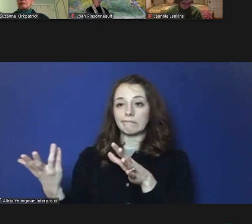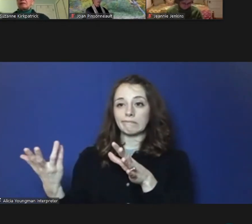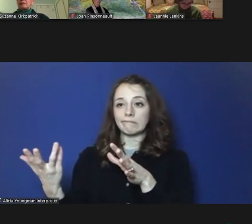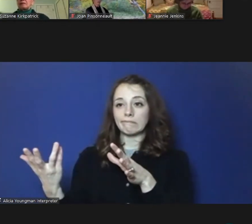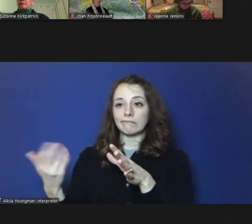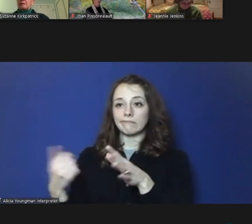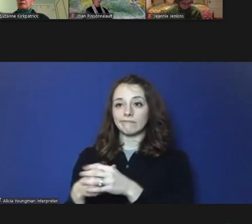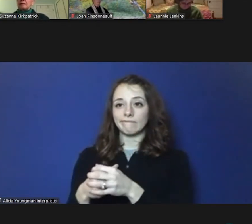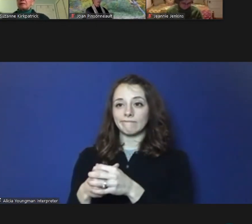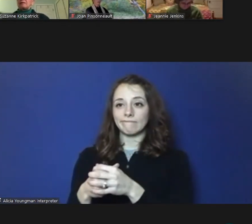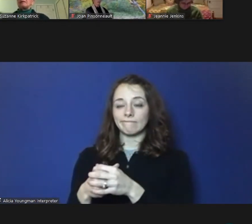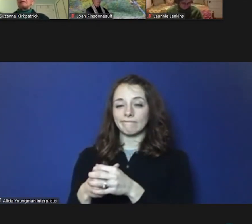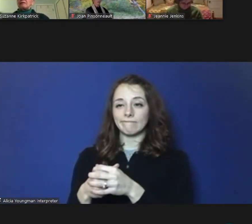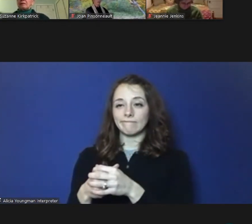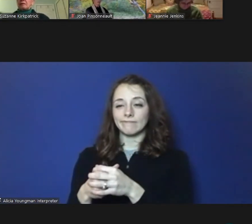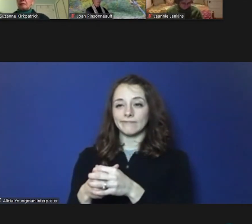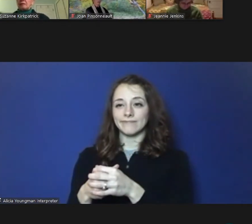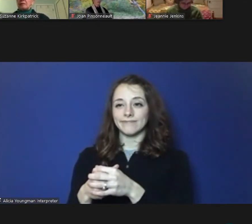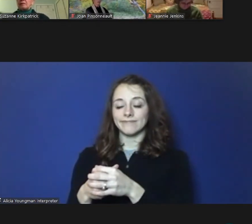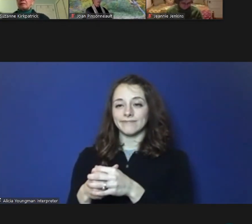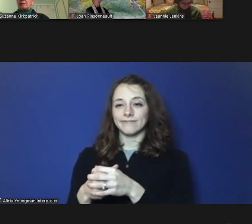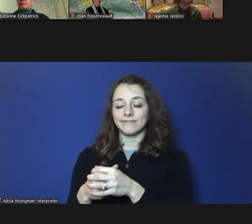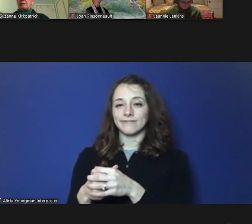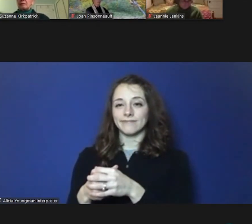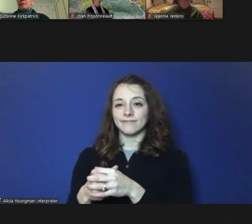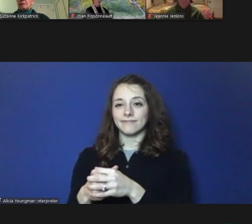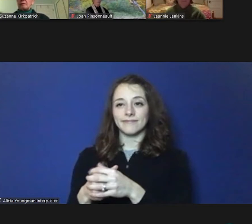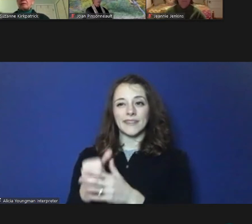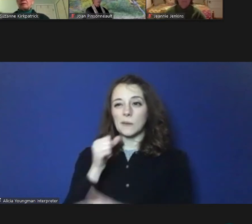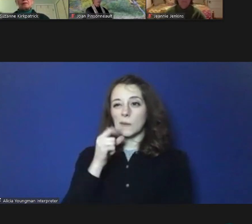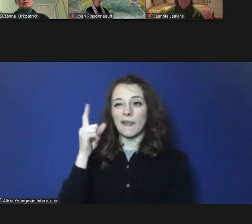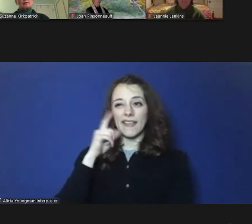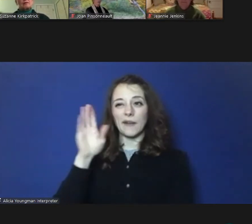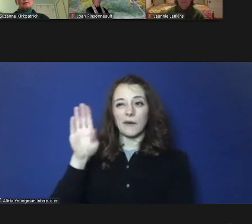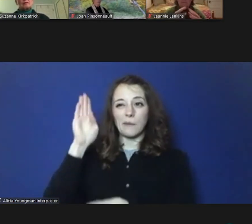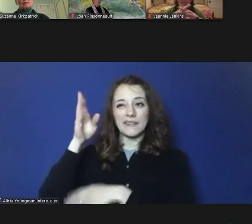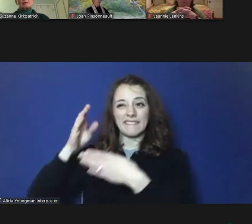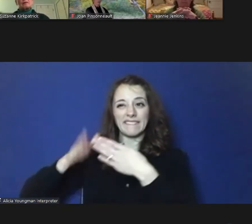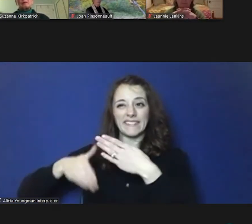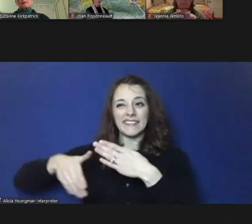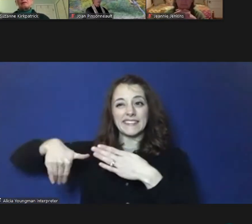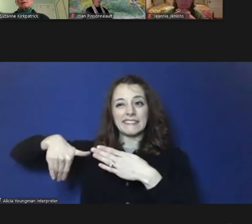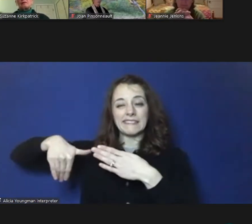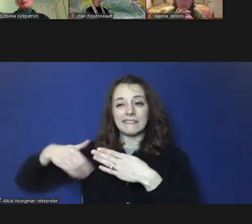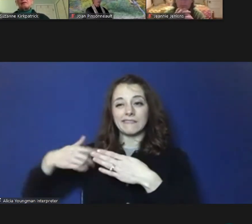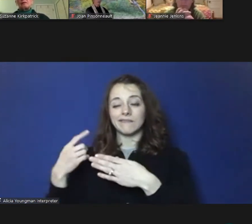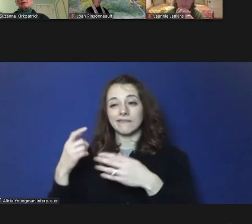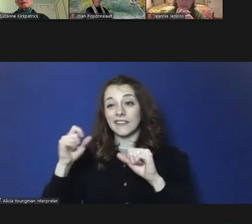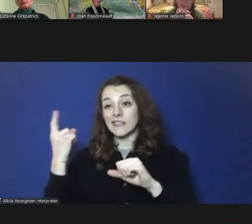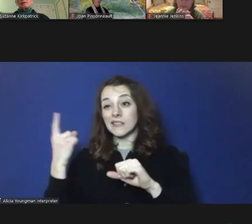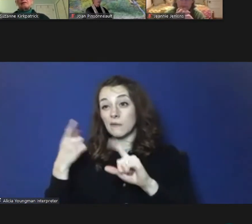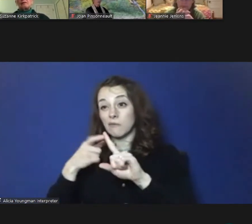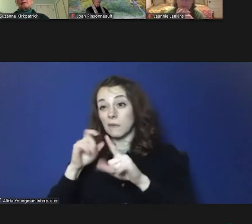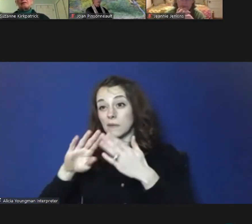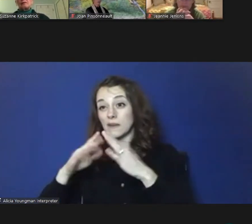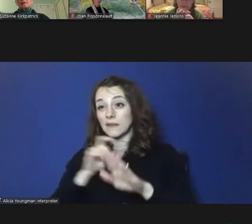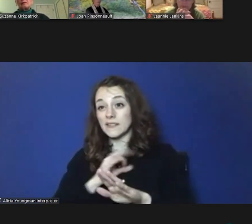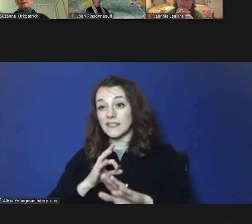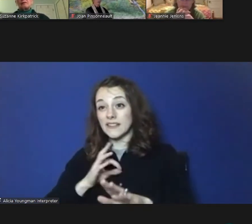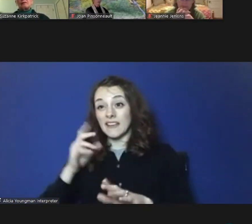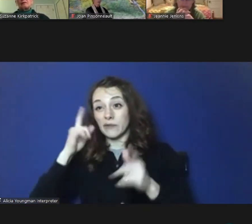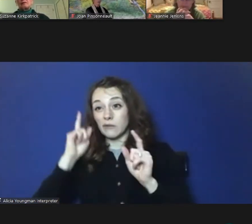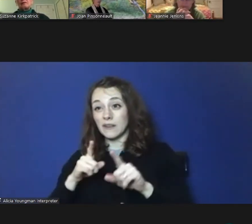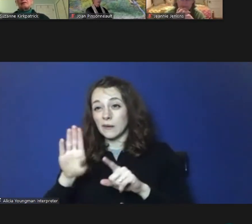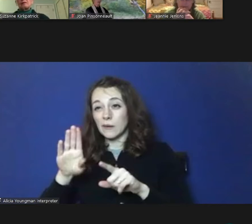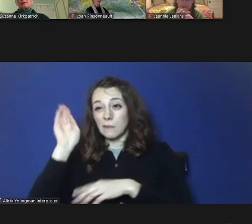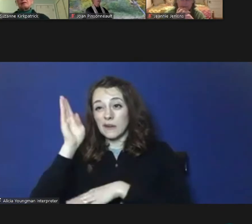which is unfortunate, because I don't think the presentation was done. Can somebody from the town staff confirm?